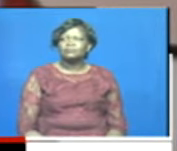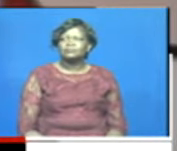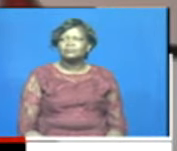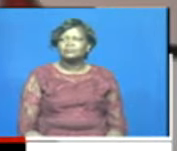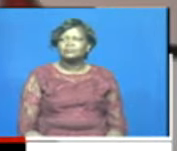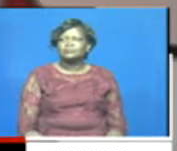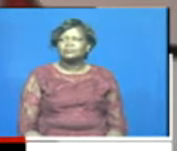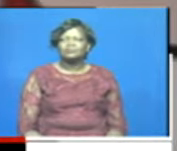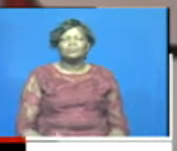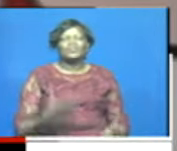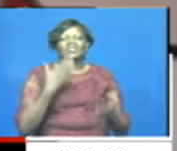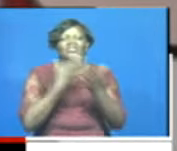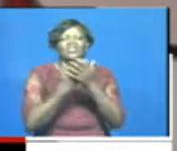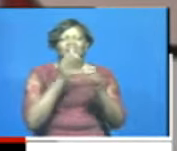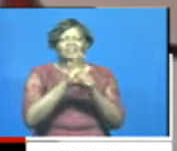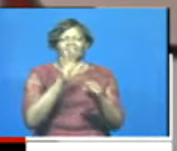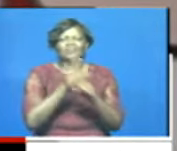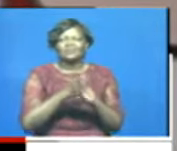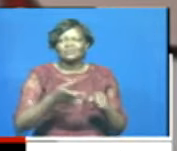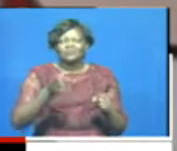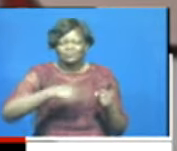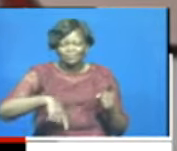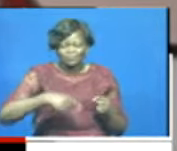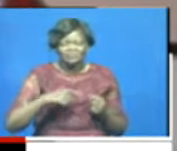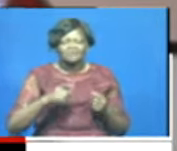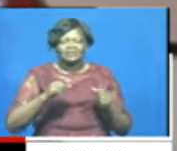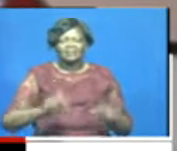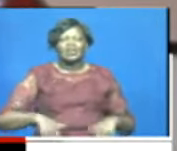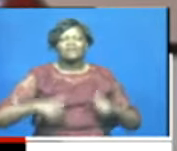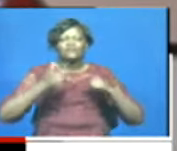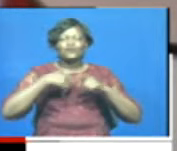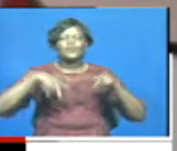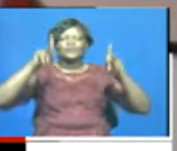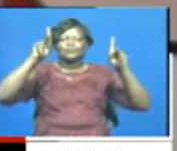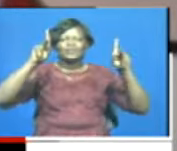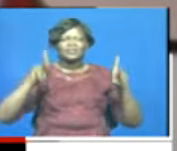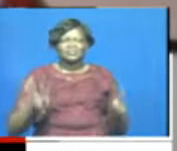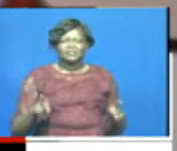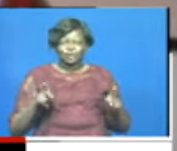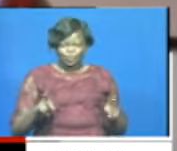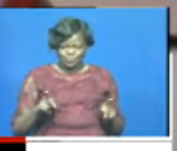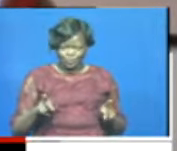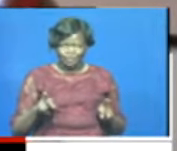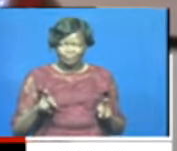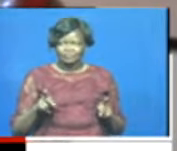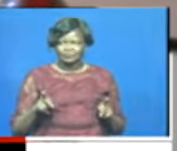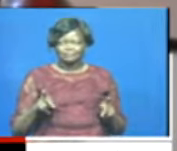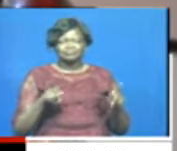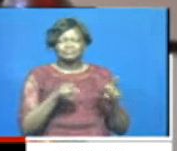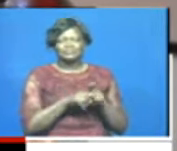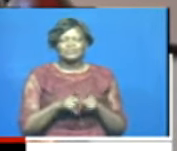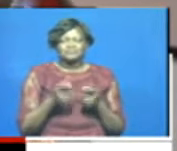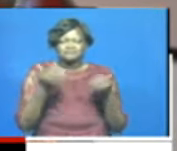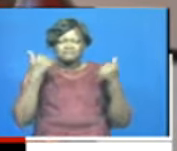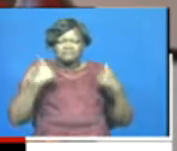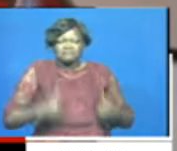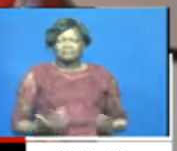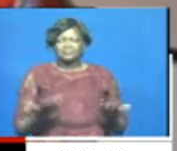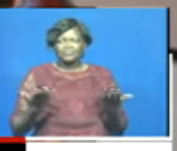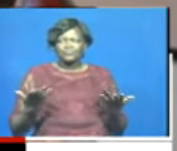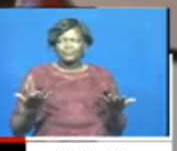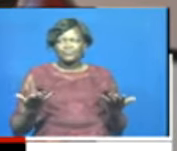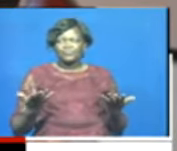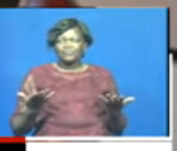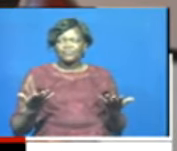Tom, thank you so much. We are indeed coming to you live from the lakeside city of Kisumu. And right where I'm on out, to one